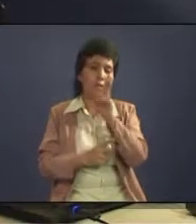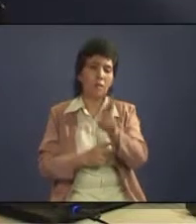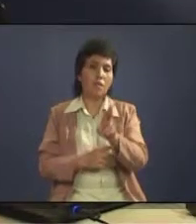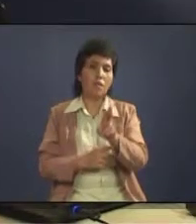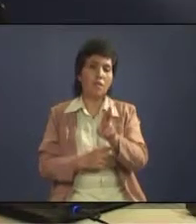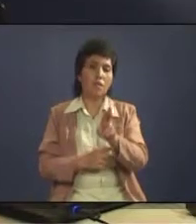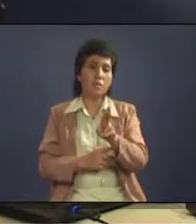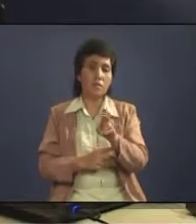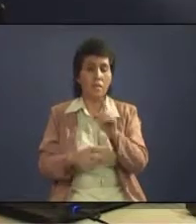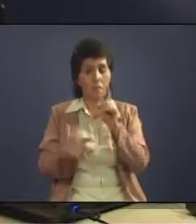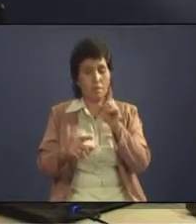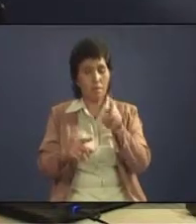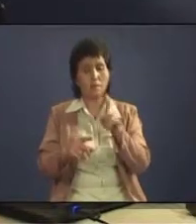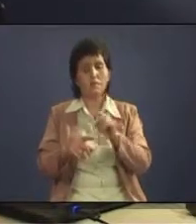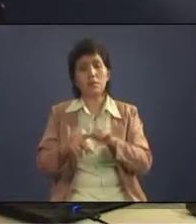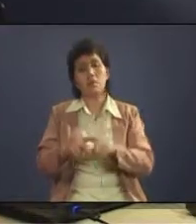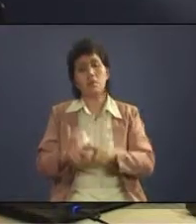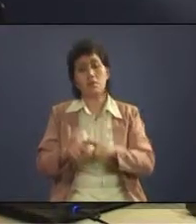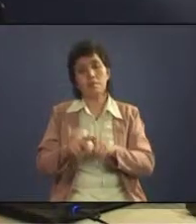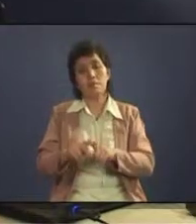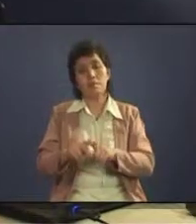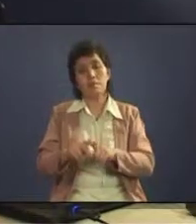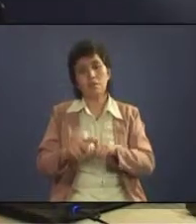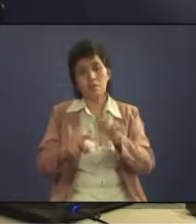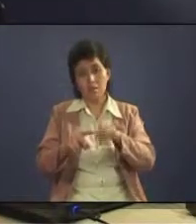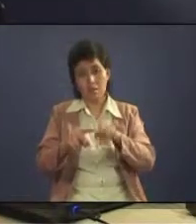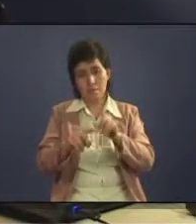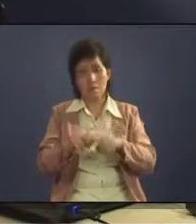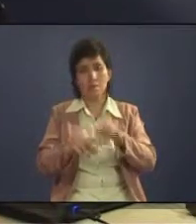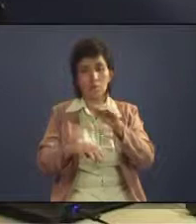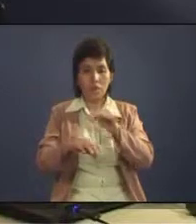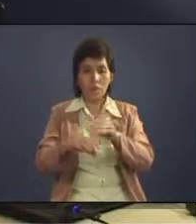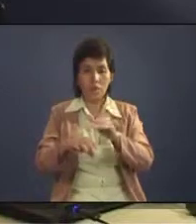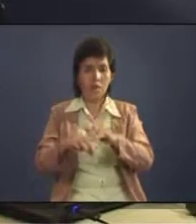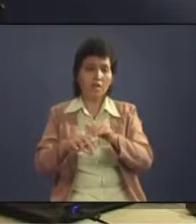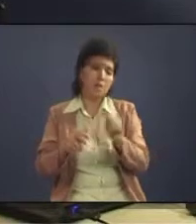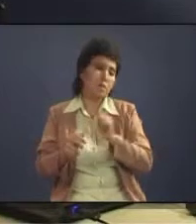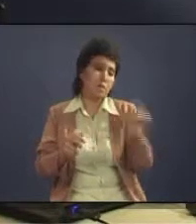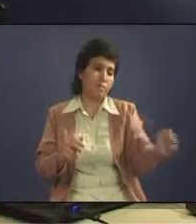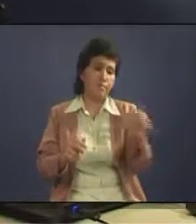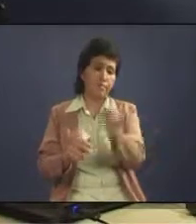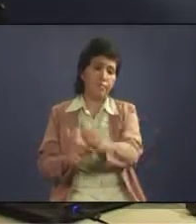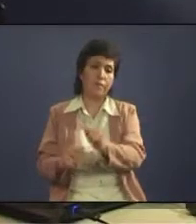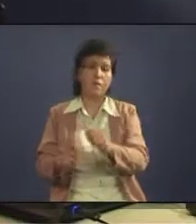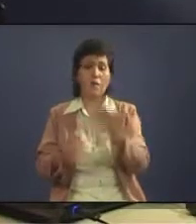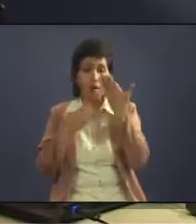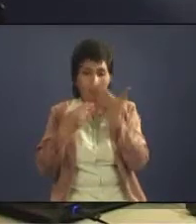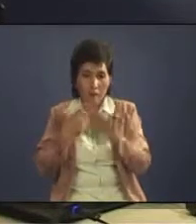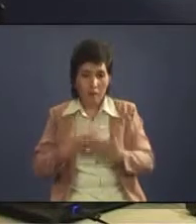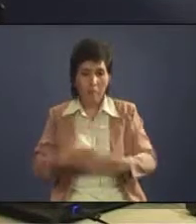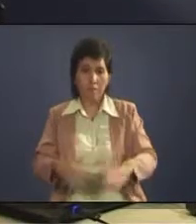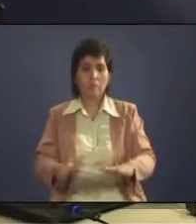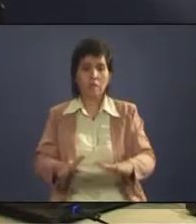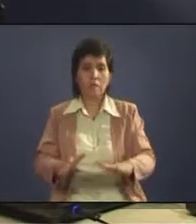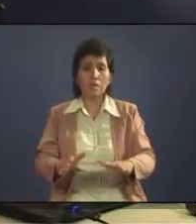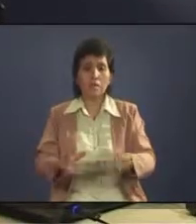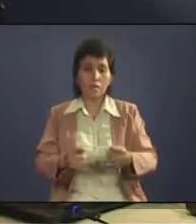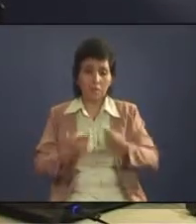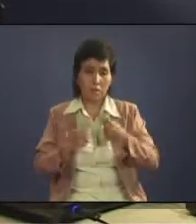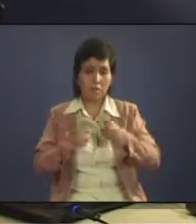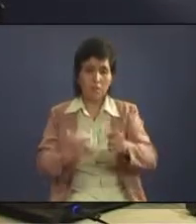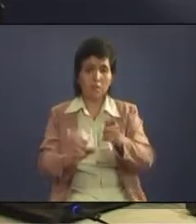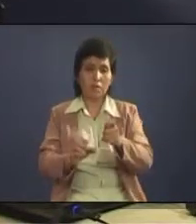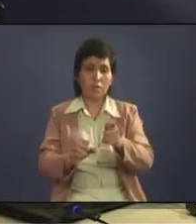independent. Interdependent, depending on each other. Okay. After that, try to exist a common goal between